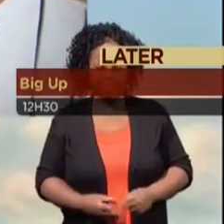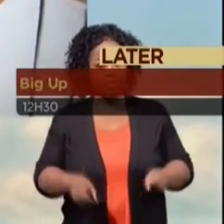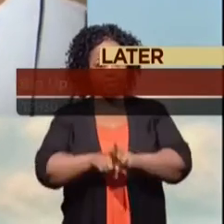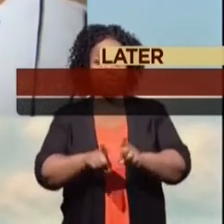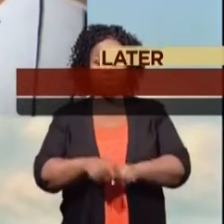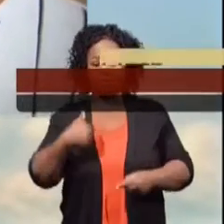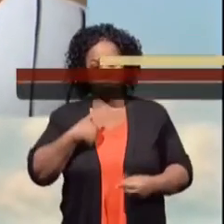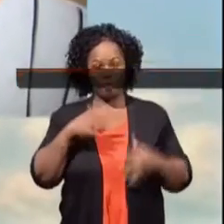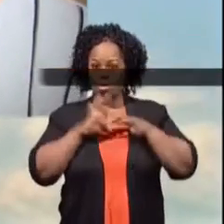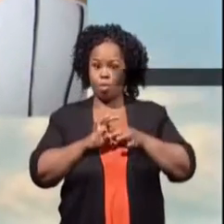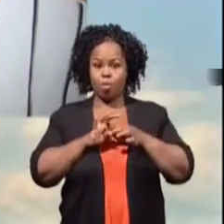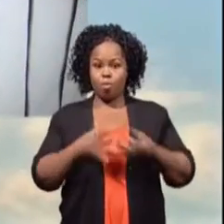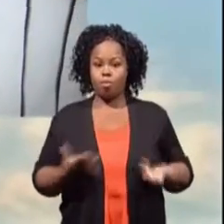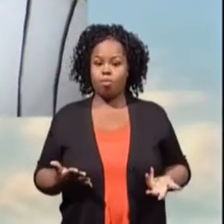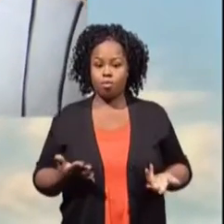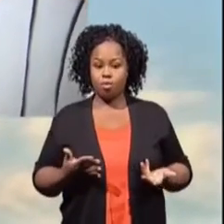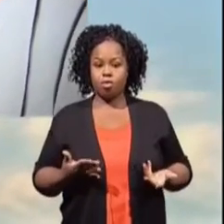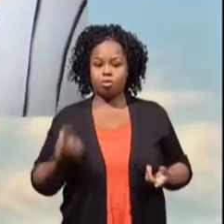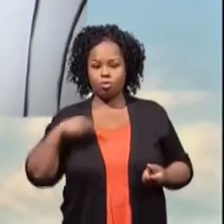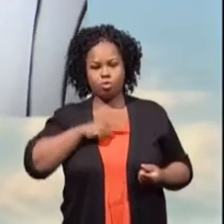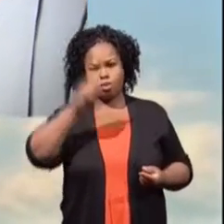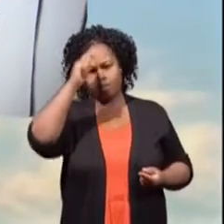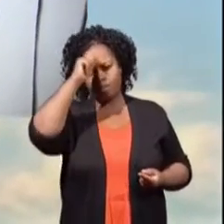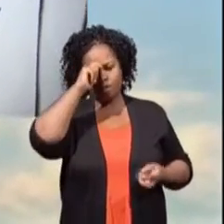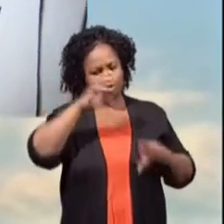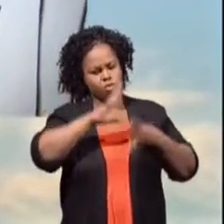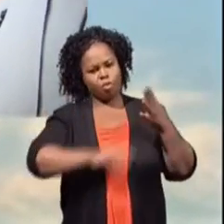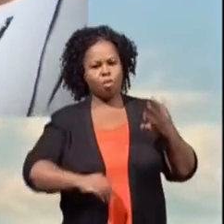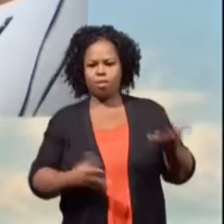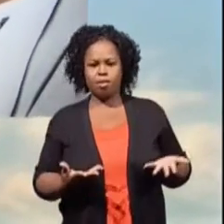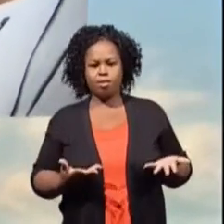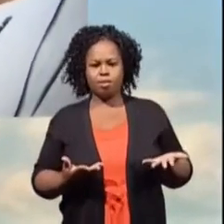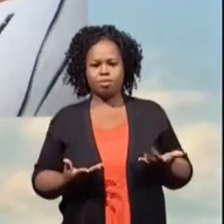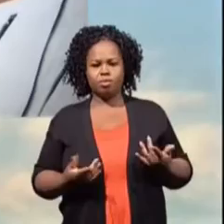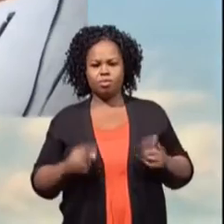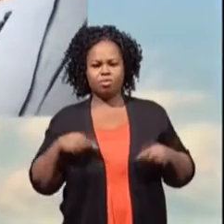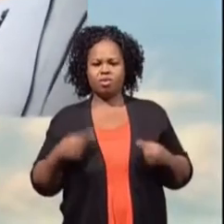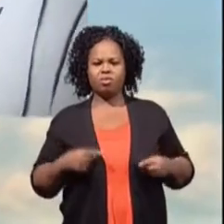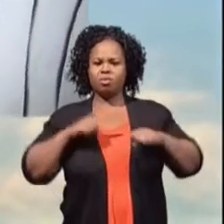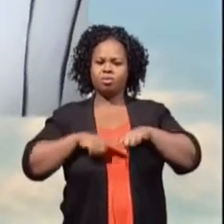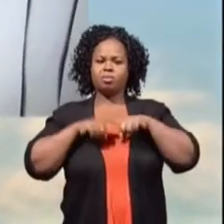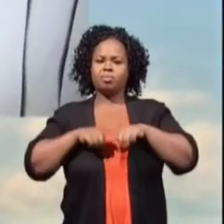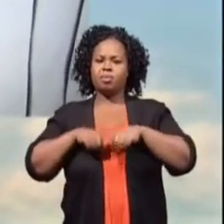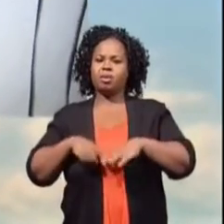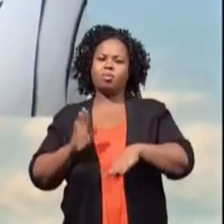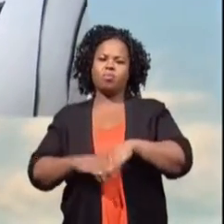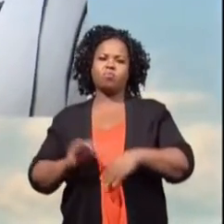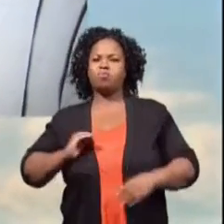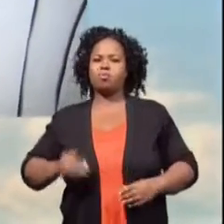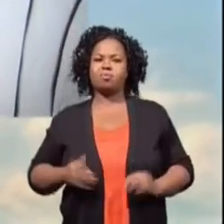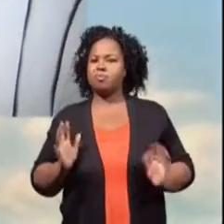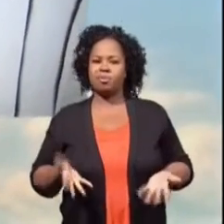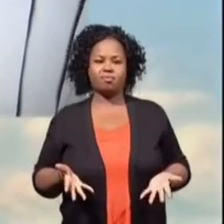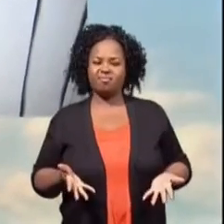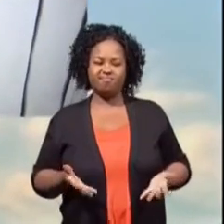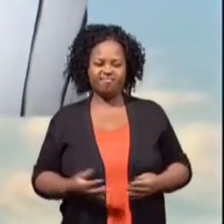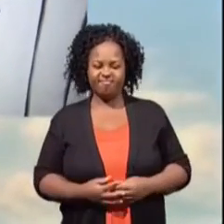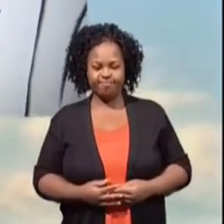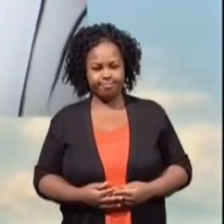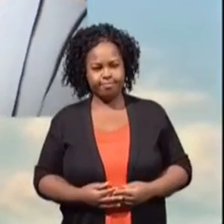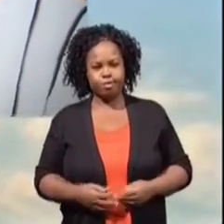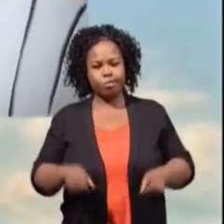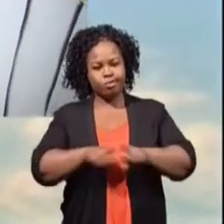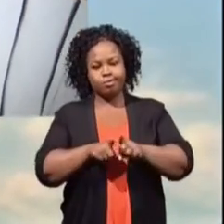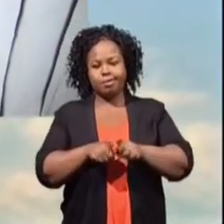kanjani. Like mina nje ekhaya sazalwa siyabafana sodwa, so bese ngeke sizo dependela kubantu besimama